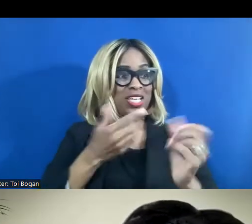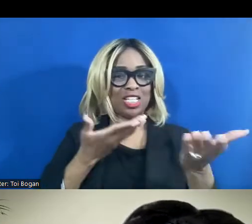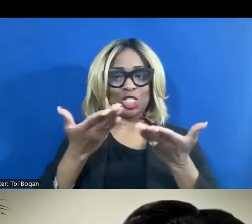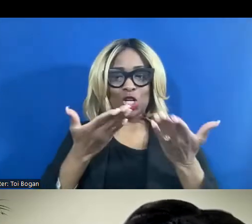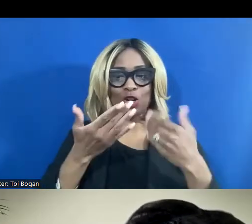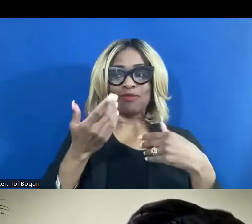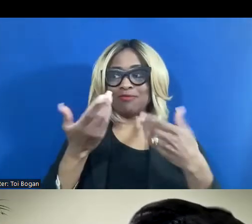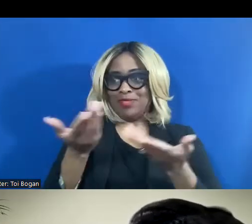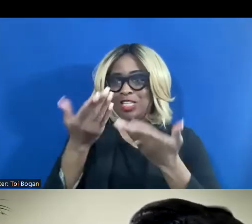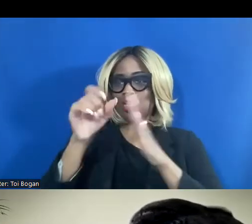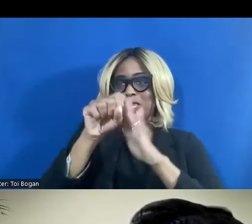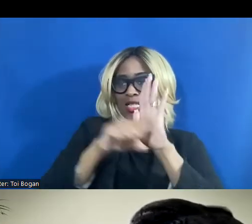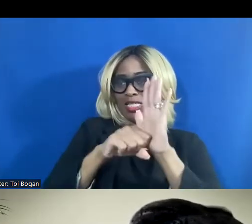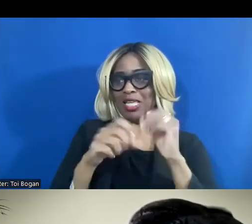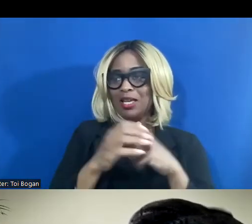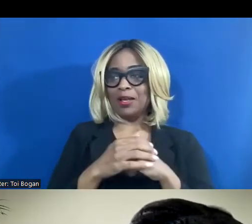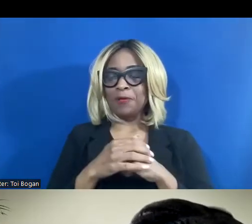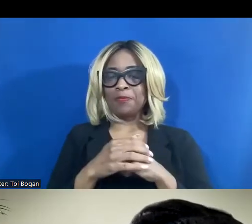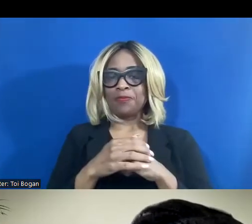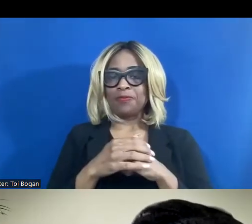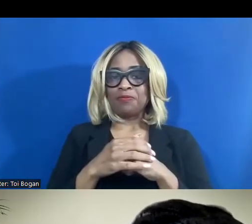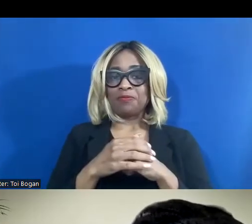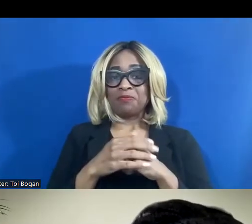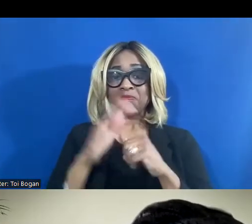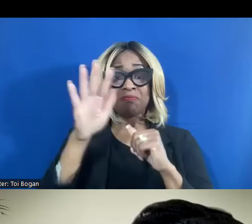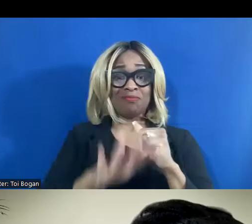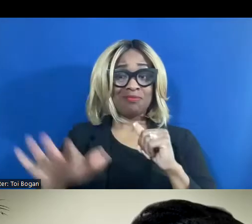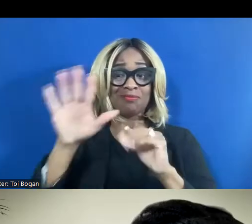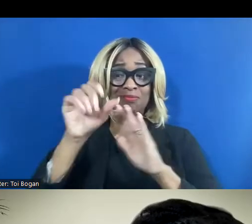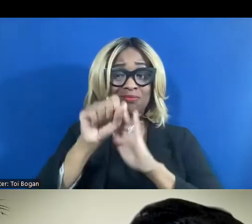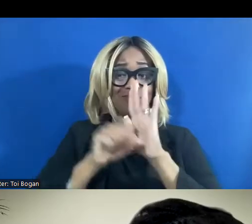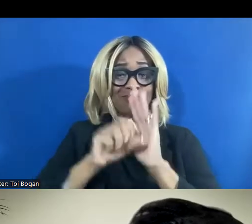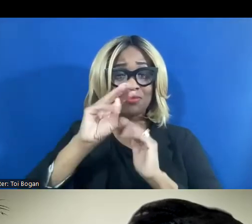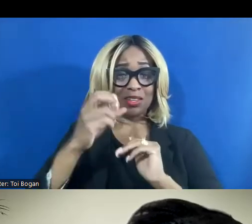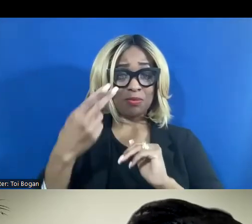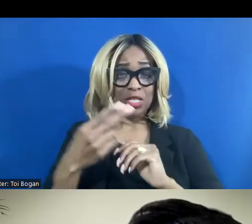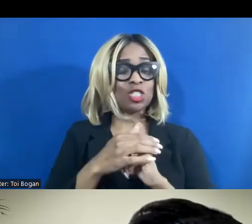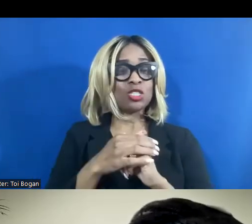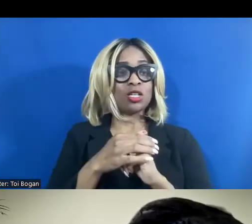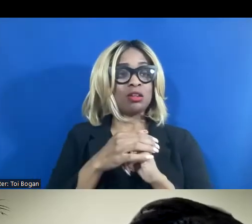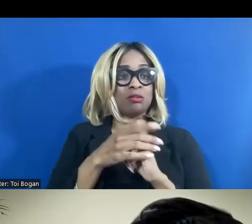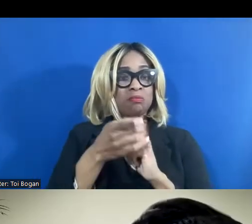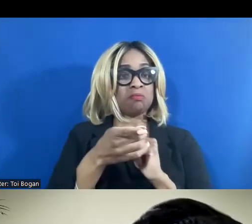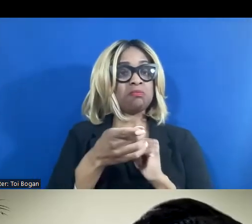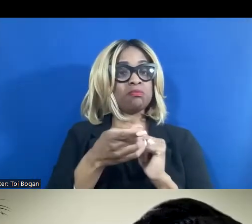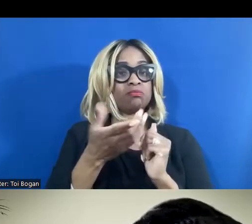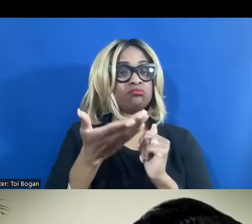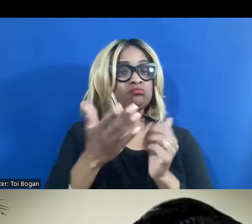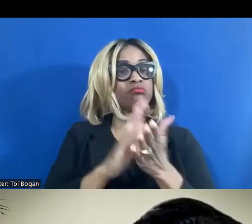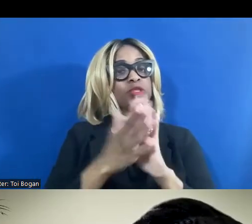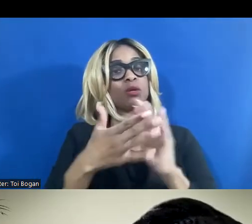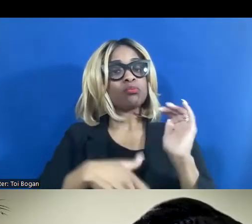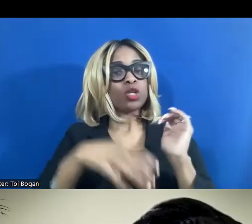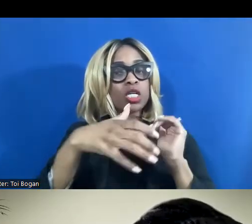state and throughout the state of Michigan who may experience a pregnancy.